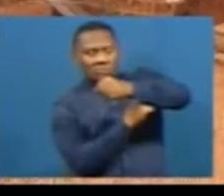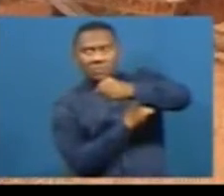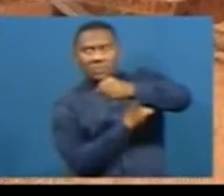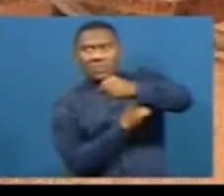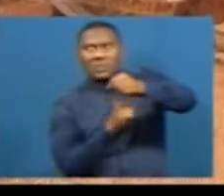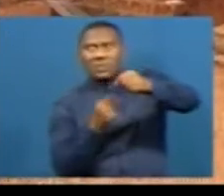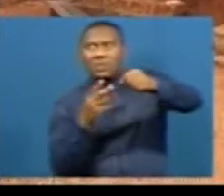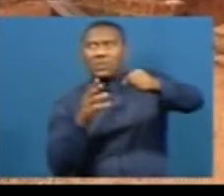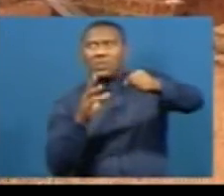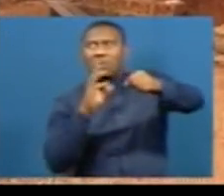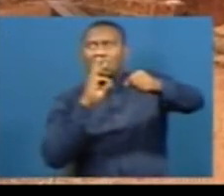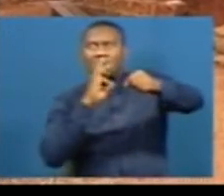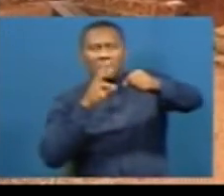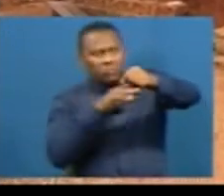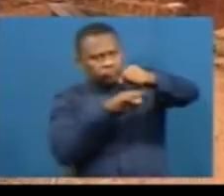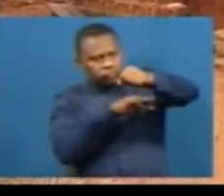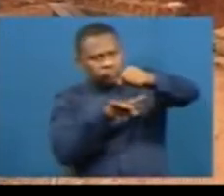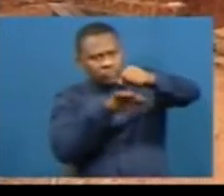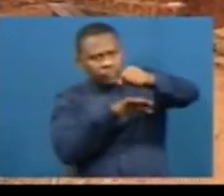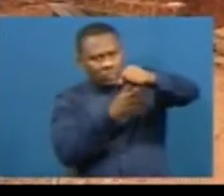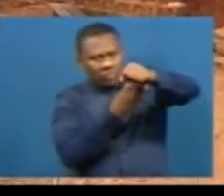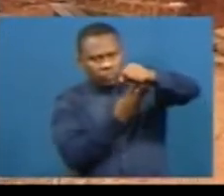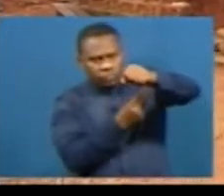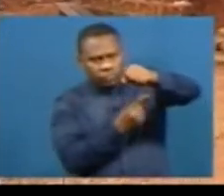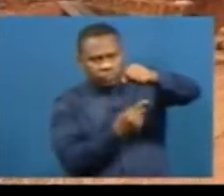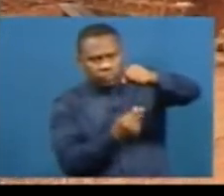away by rainwater runoff.